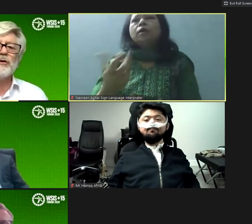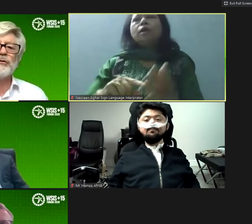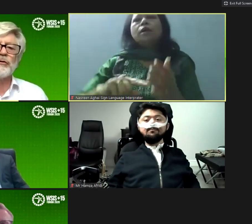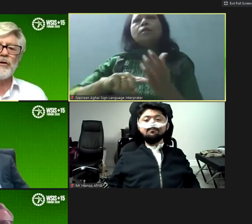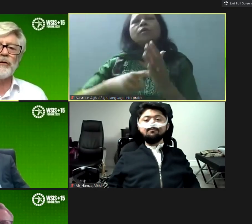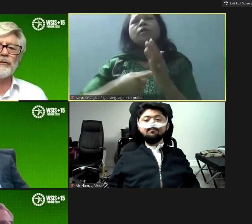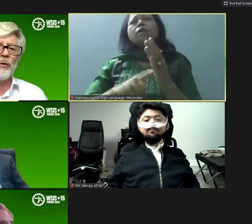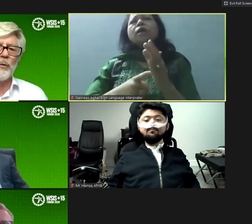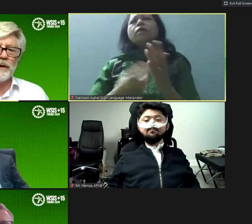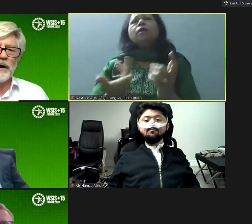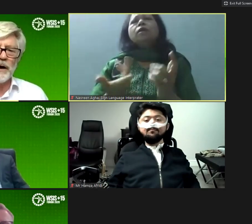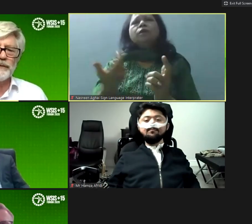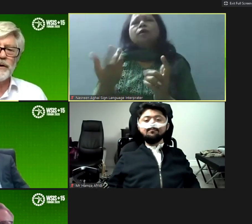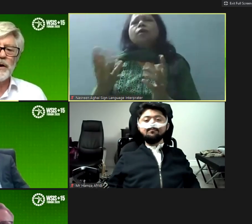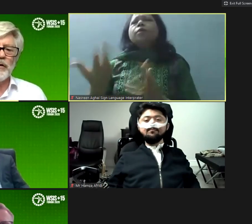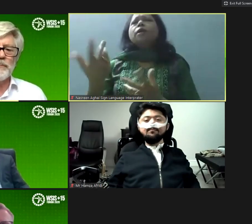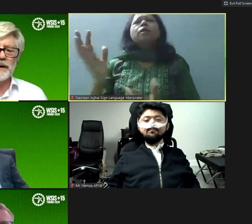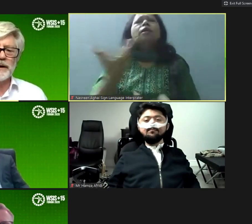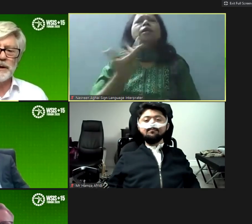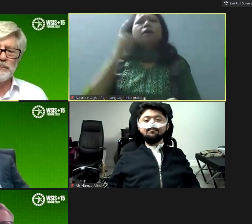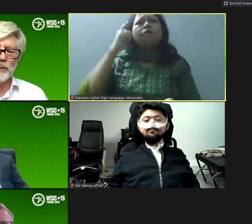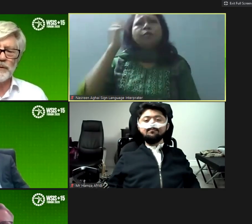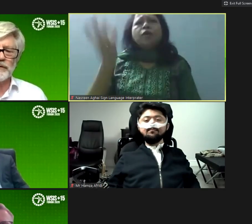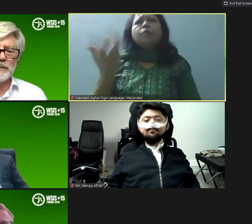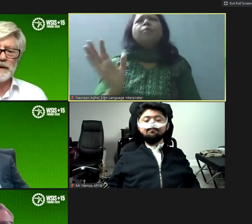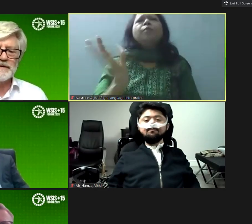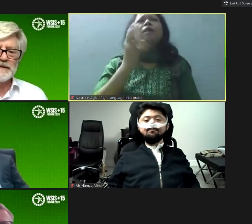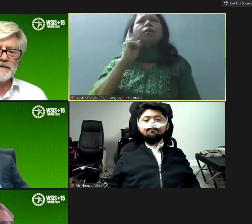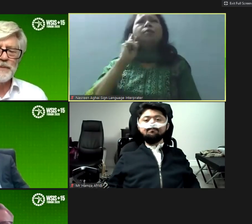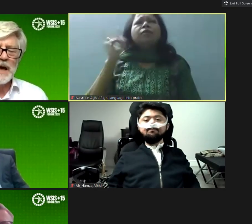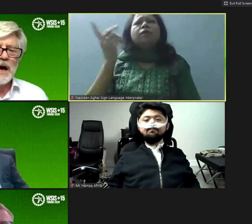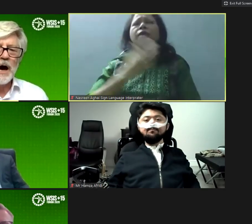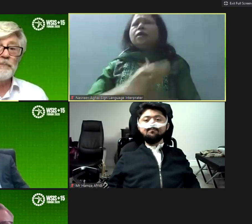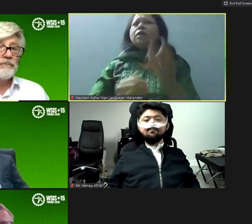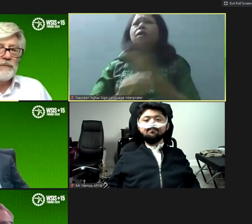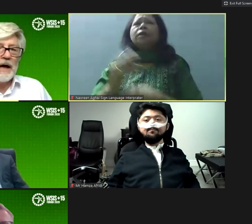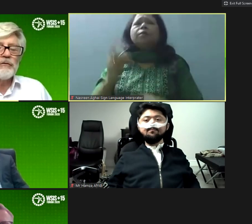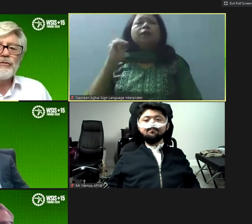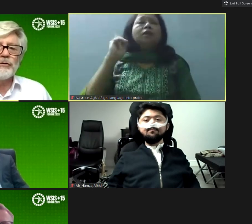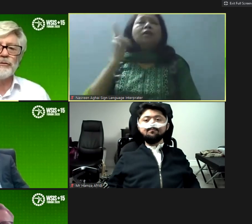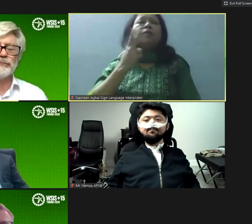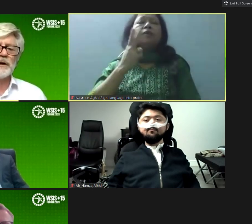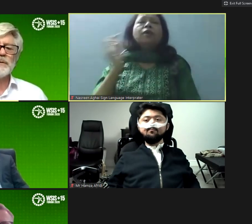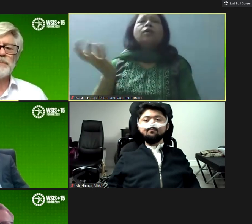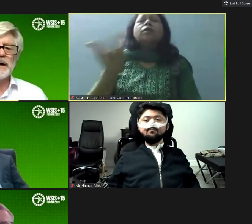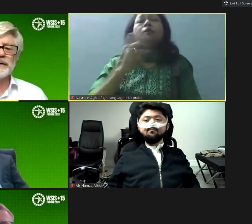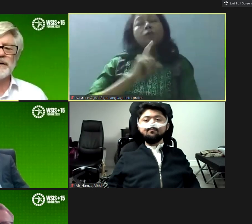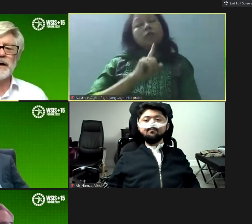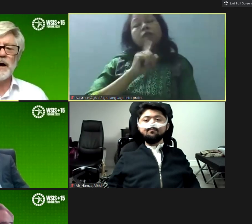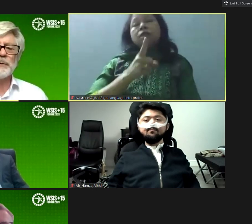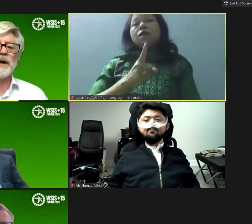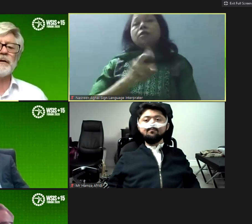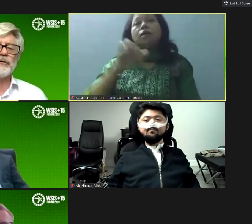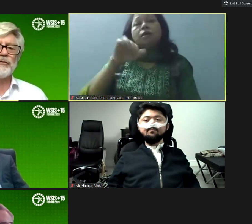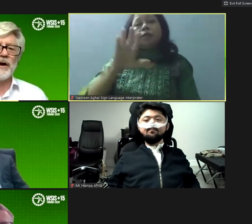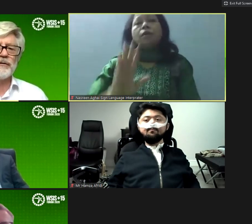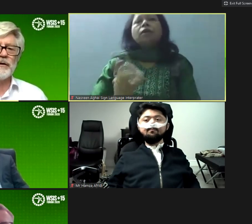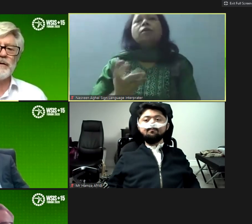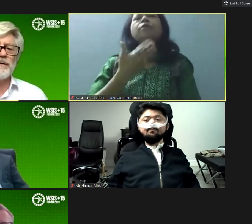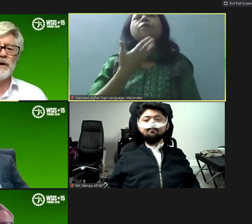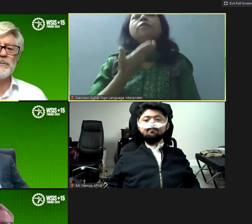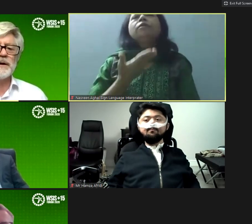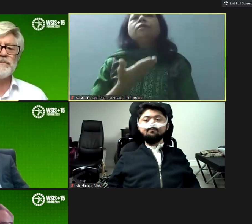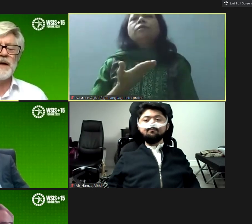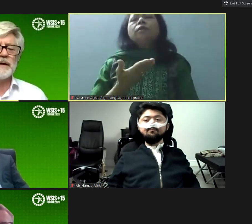can be used to transform the lives of many people with disabilities. That is true, but I would like to suggest